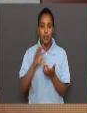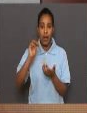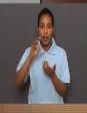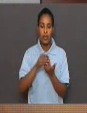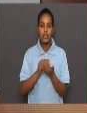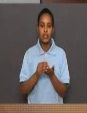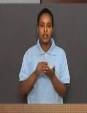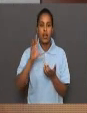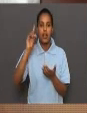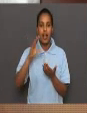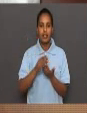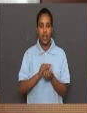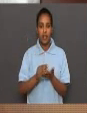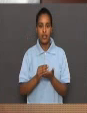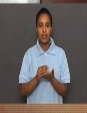malleability,